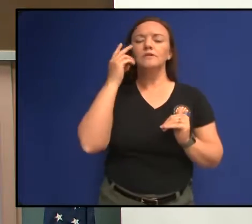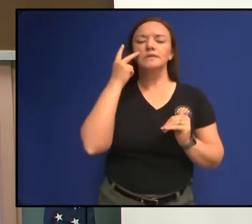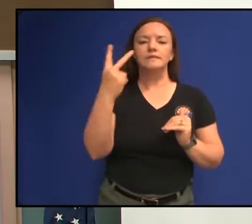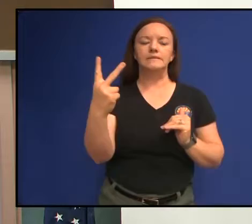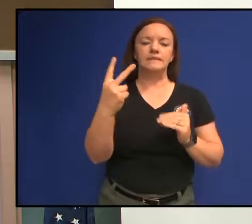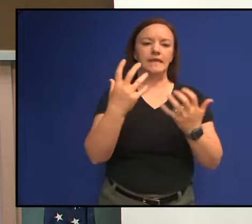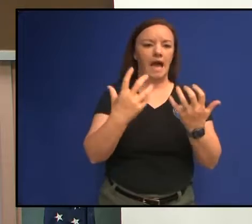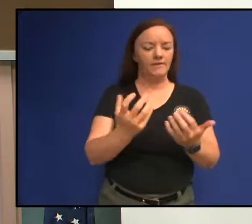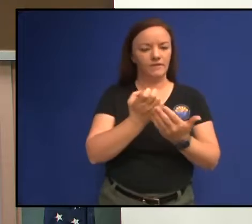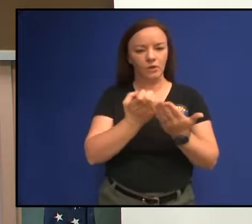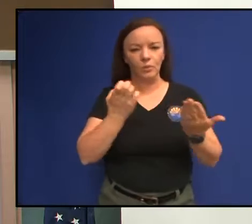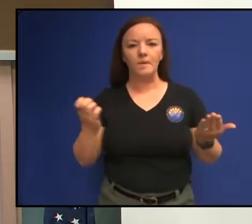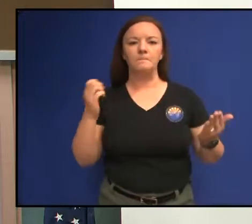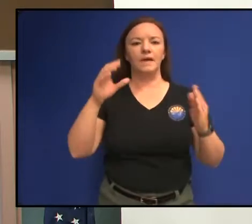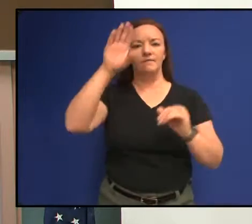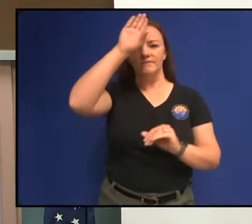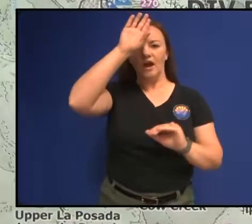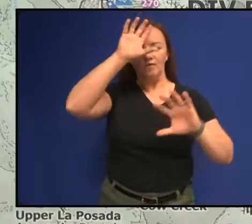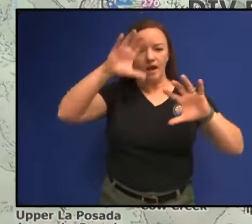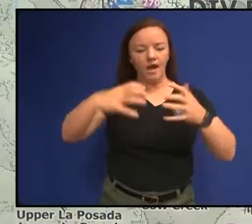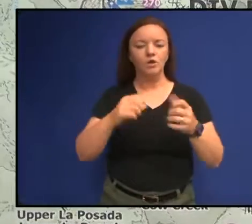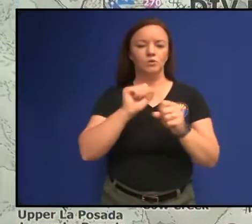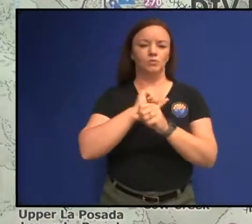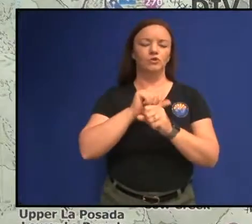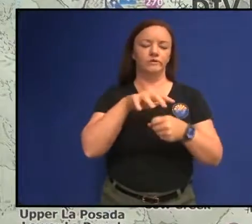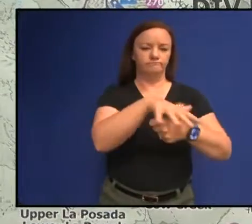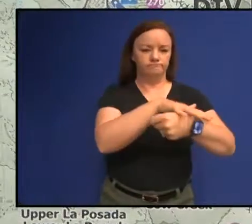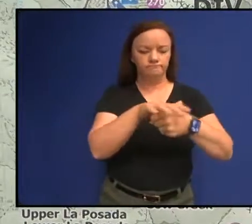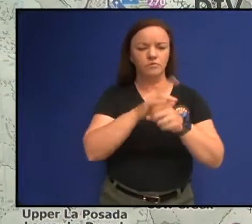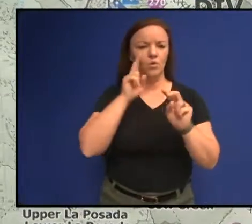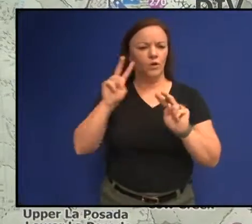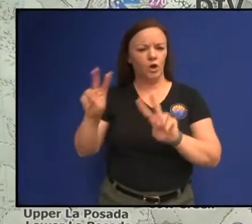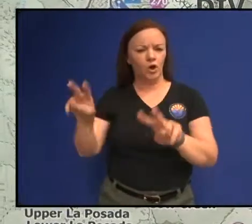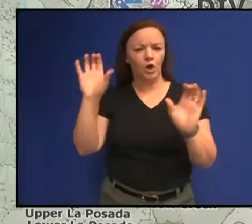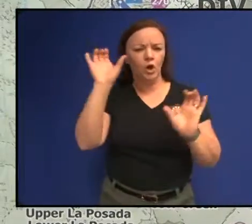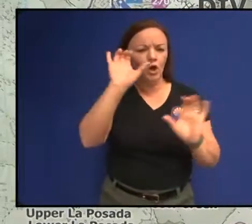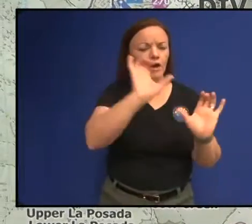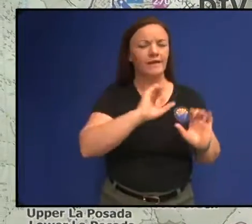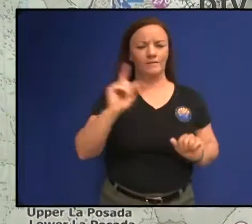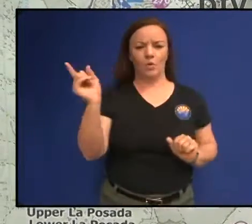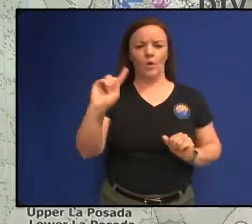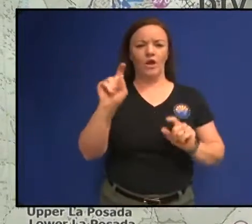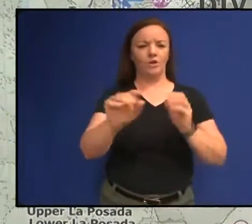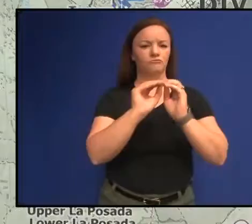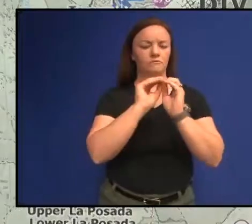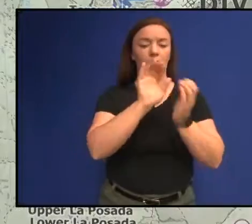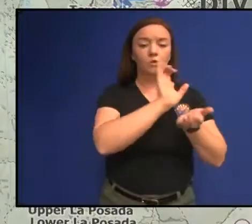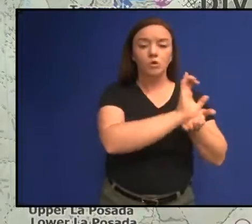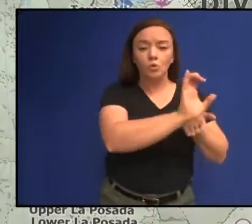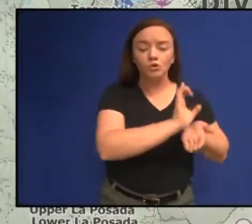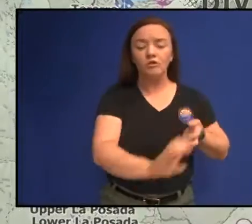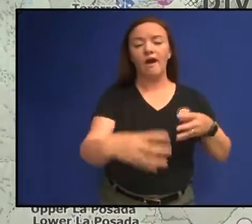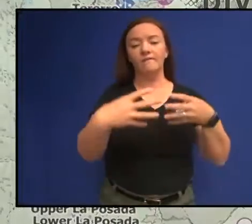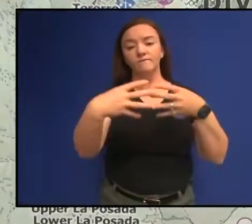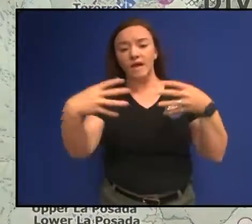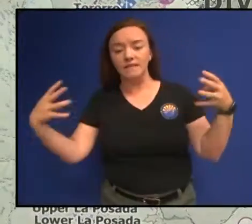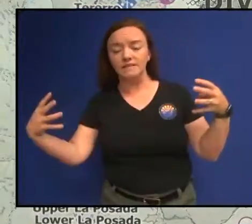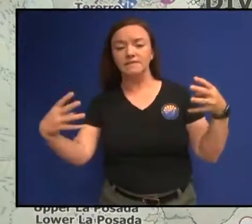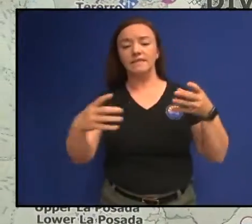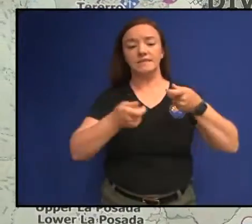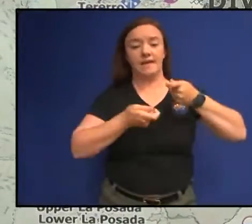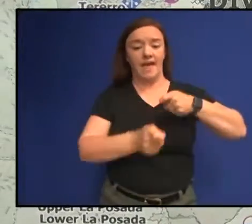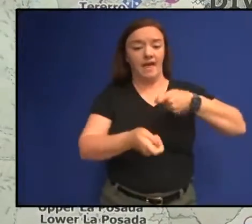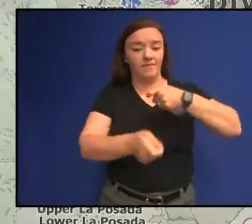your communities, looking for any places that they need to do that repair work. Again, dozer lines, fences, hand lines, anything that